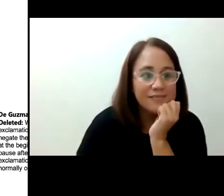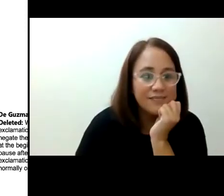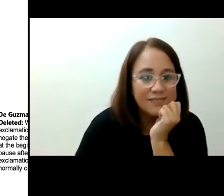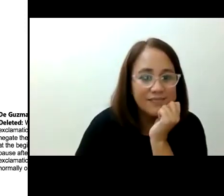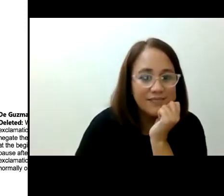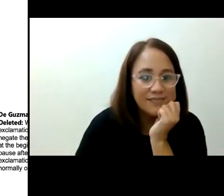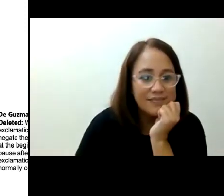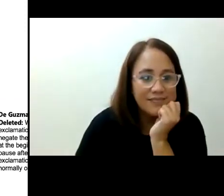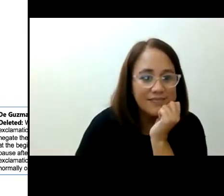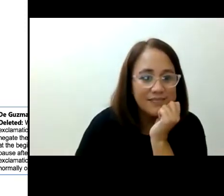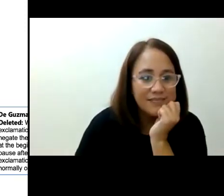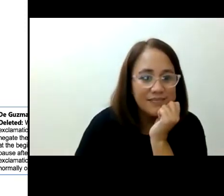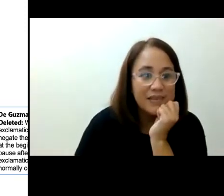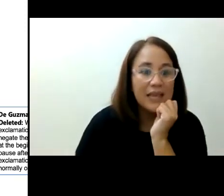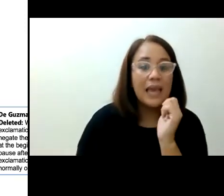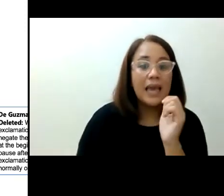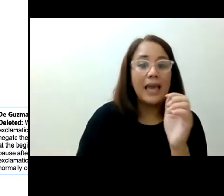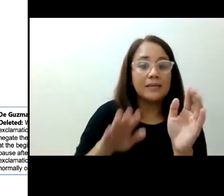Okay, and then put a space,